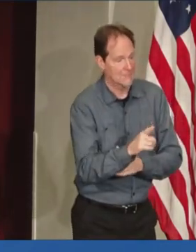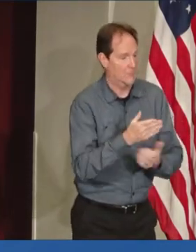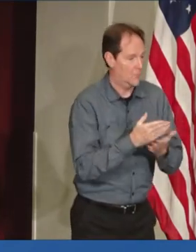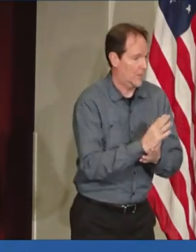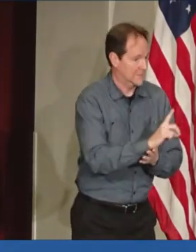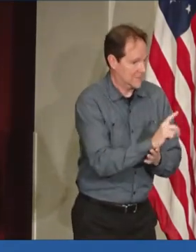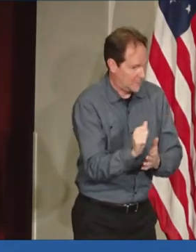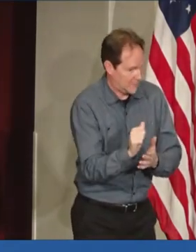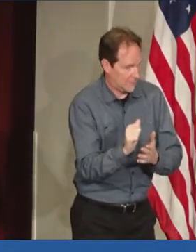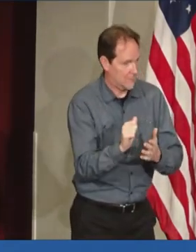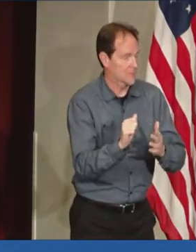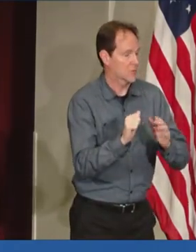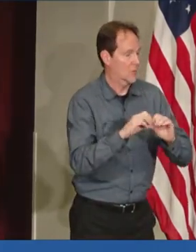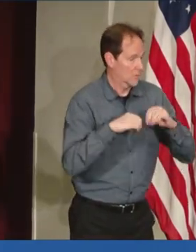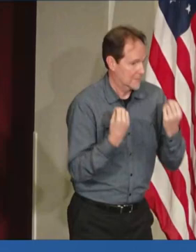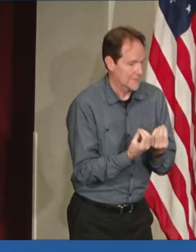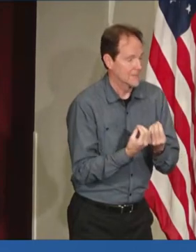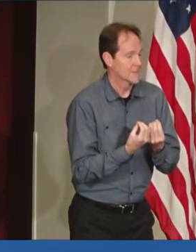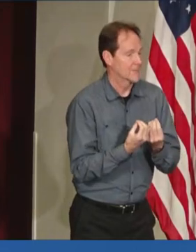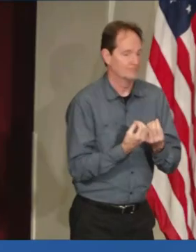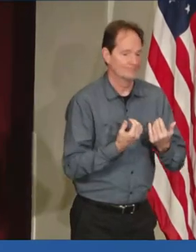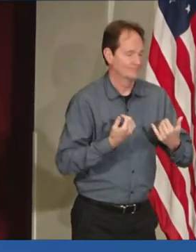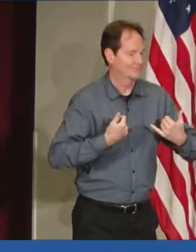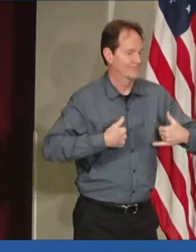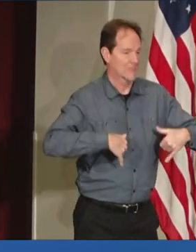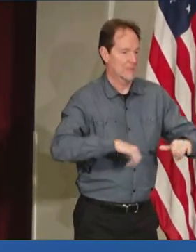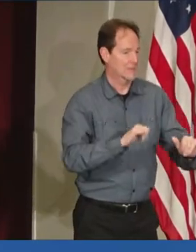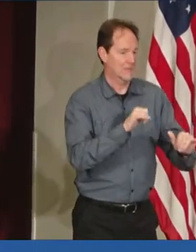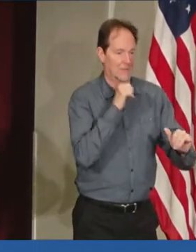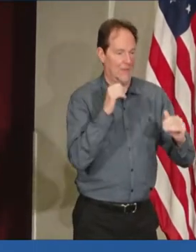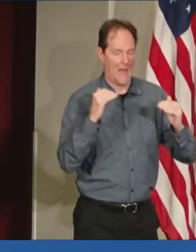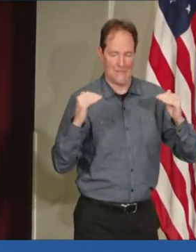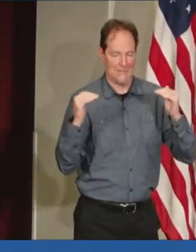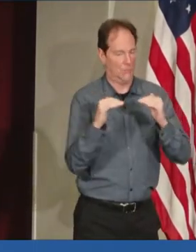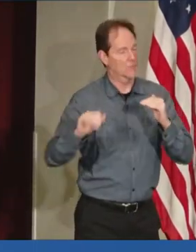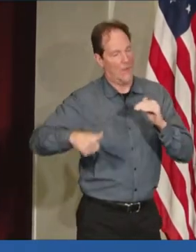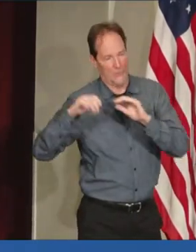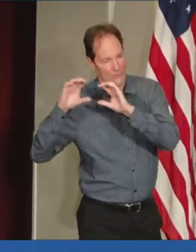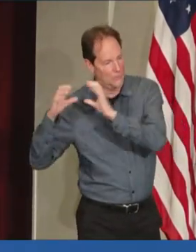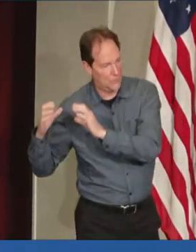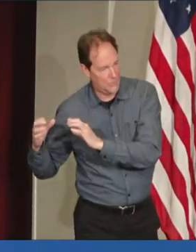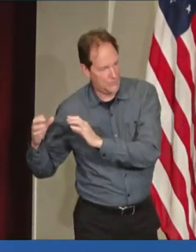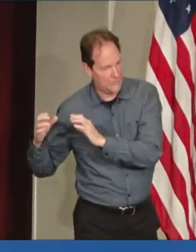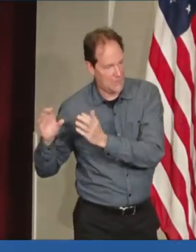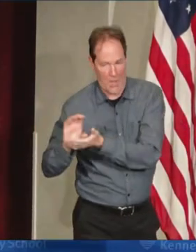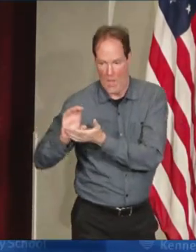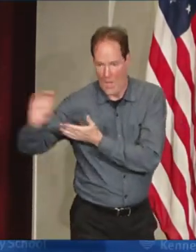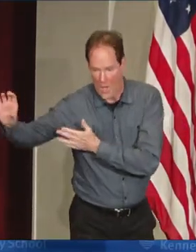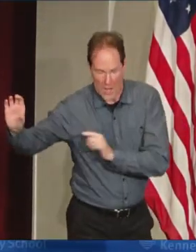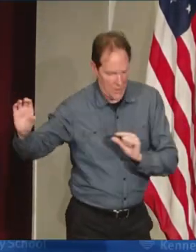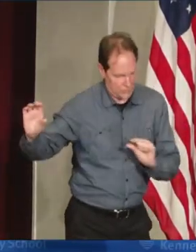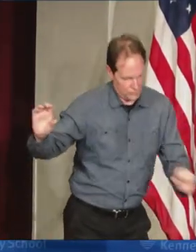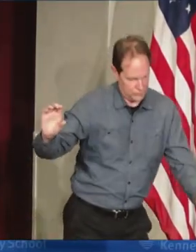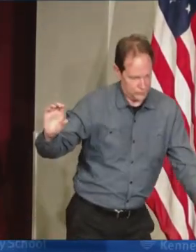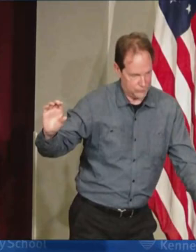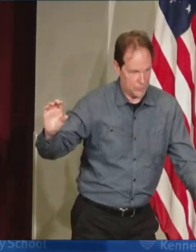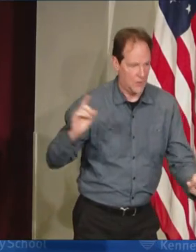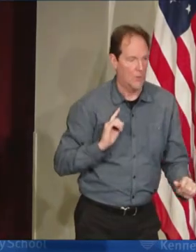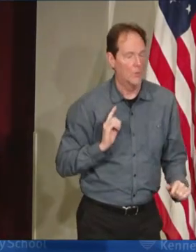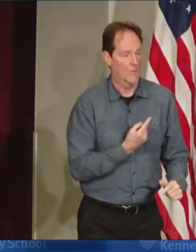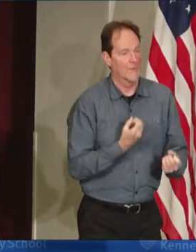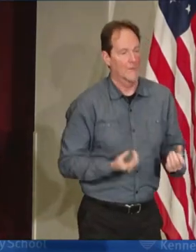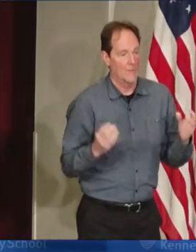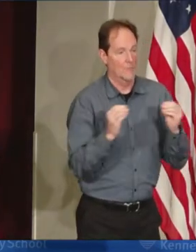rights organizations is still not on par with other groups. So we have a lot more to go. I mean, anybody